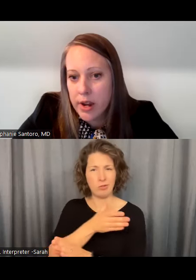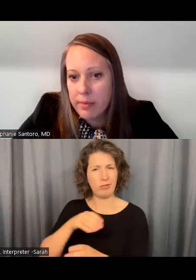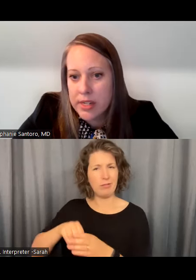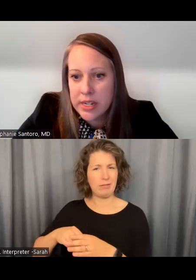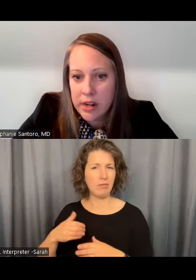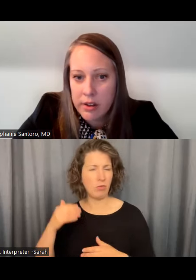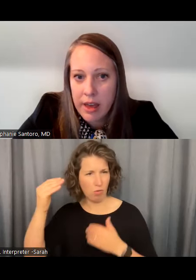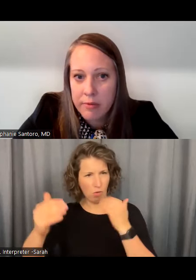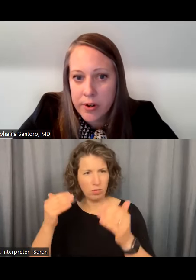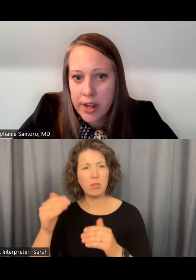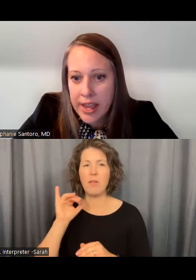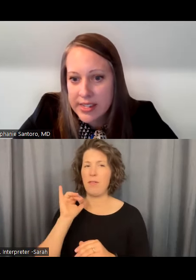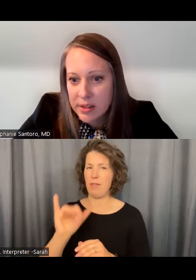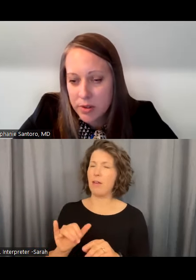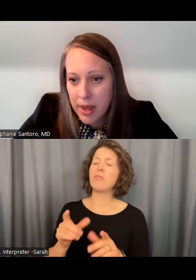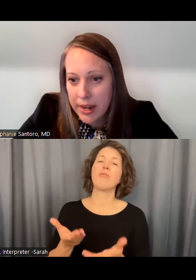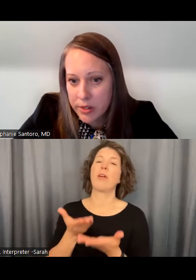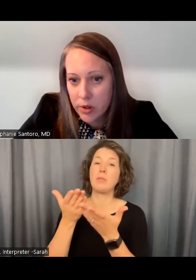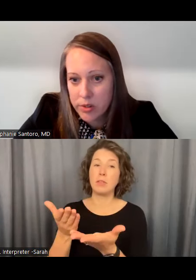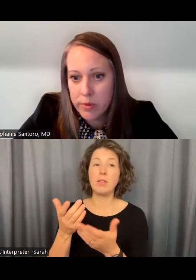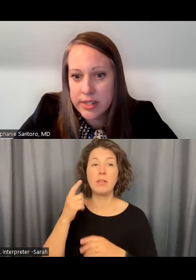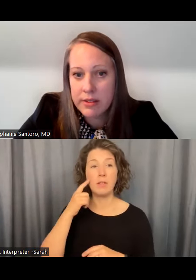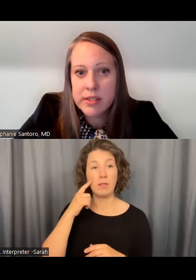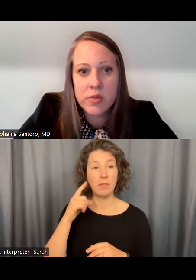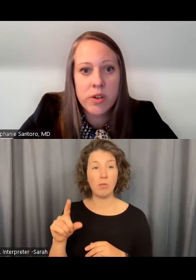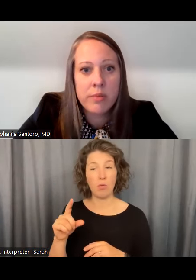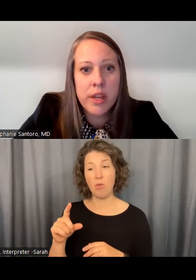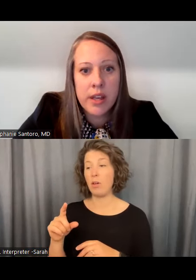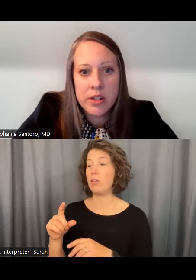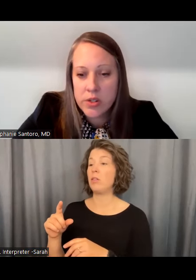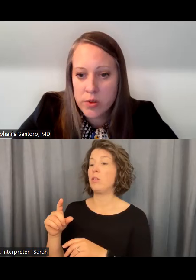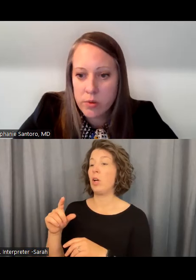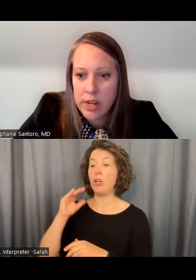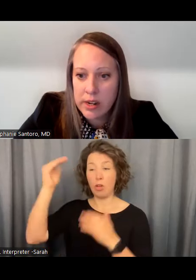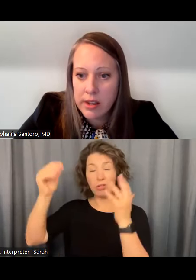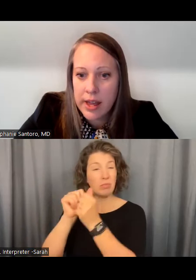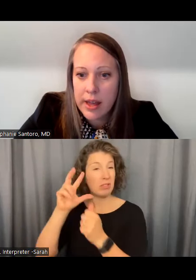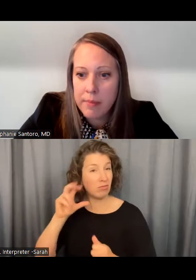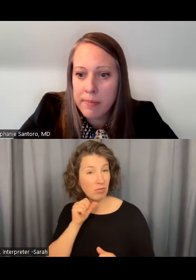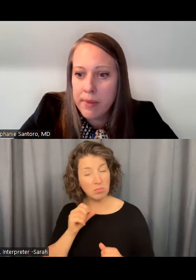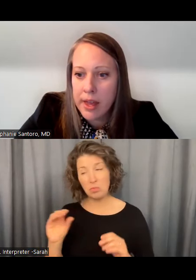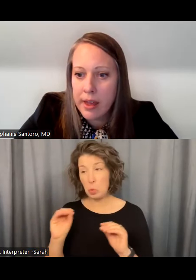has recommended here, that for asymptomatic adults with Down syndrome, to screen